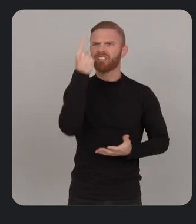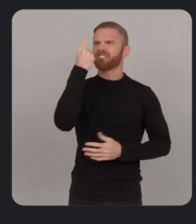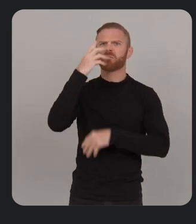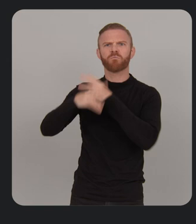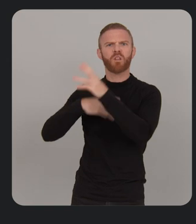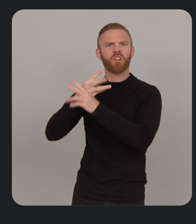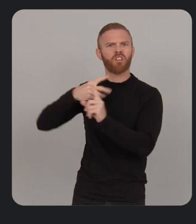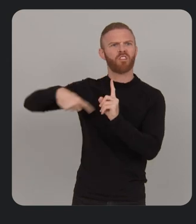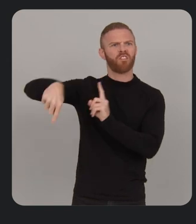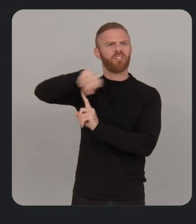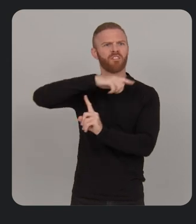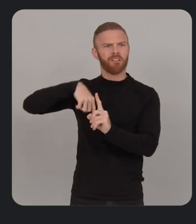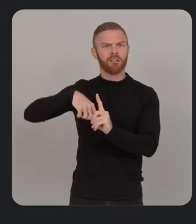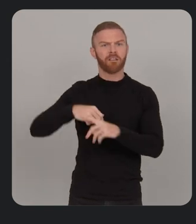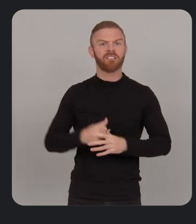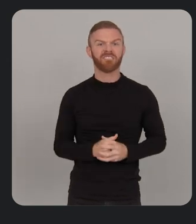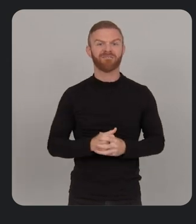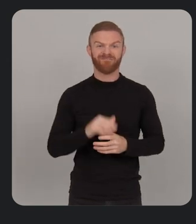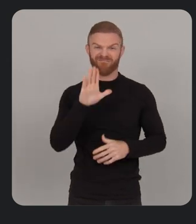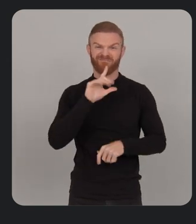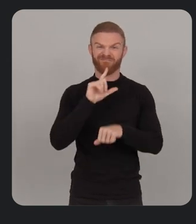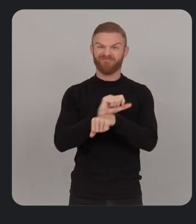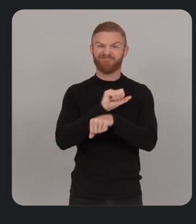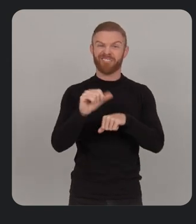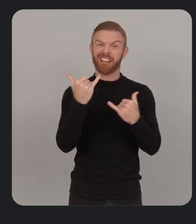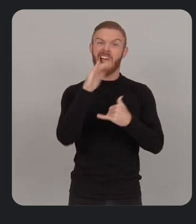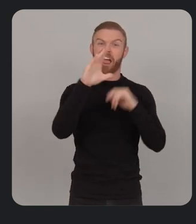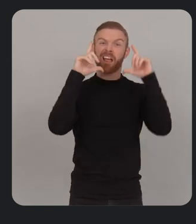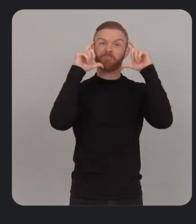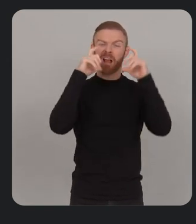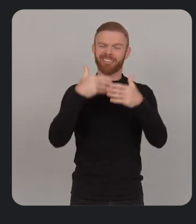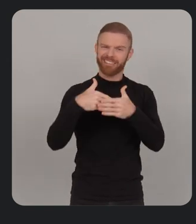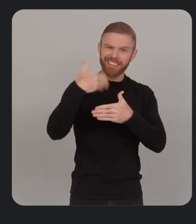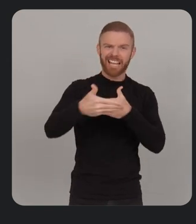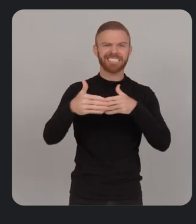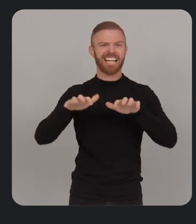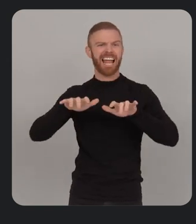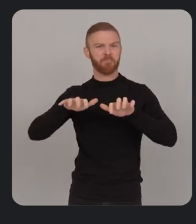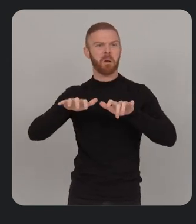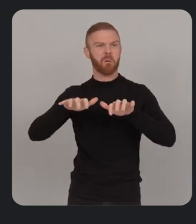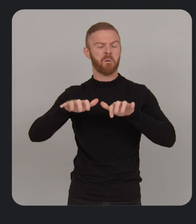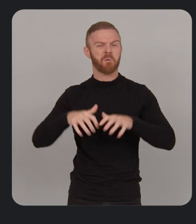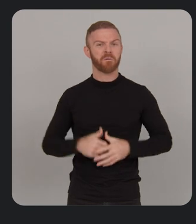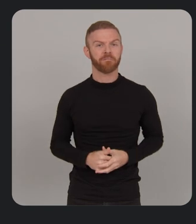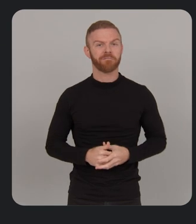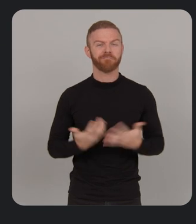around you. So much so that your camera is the next keyboard.